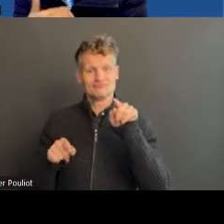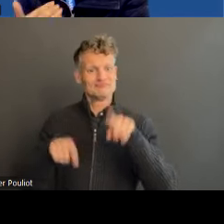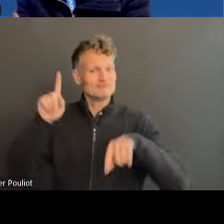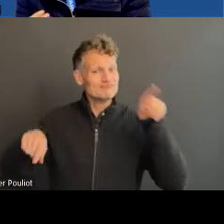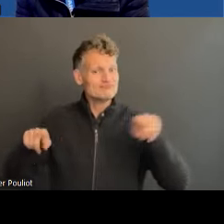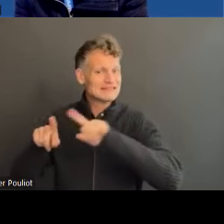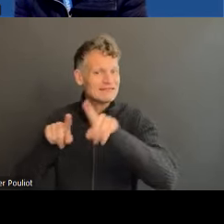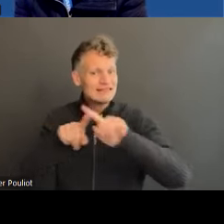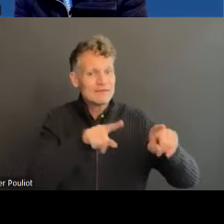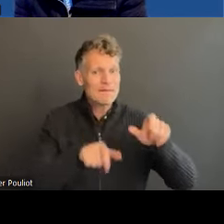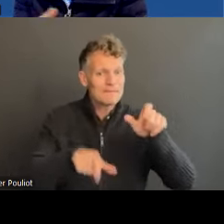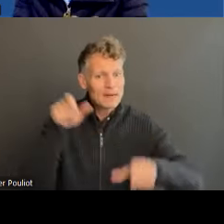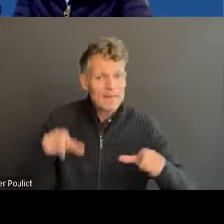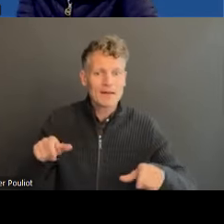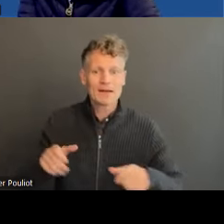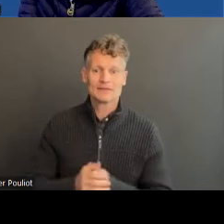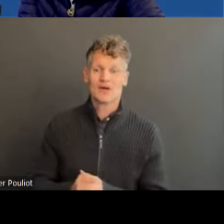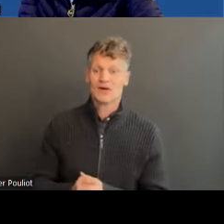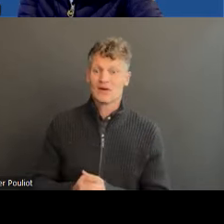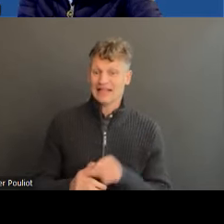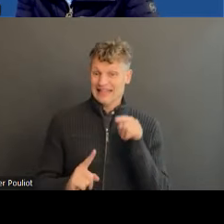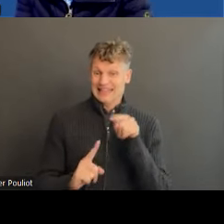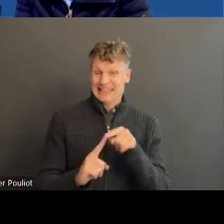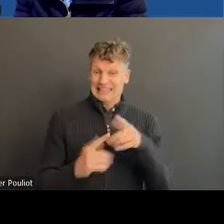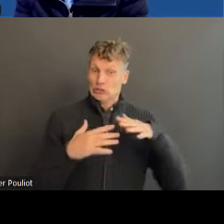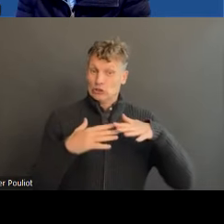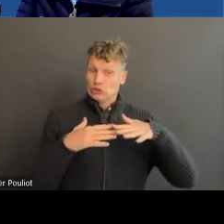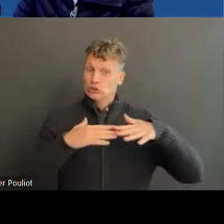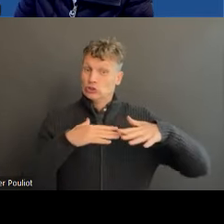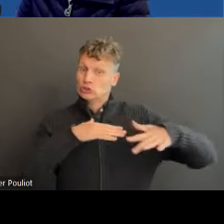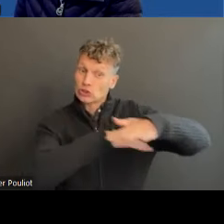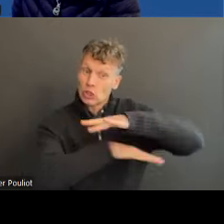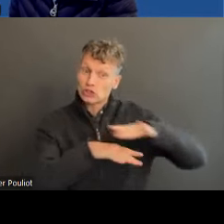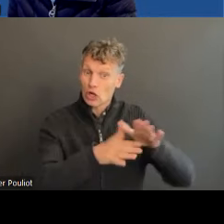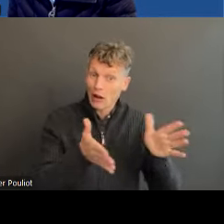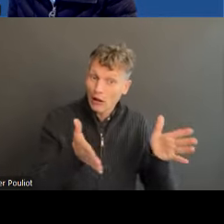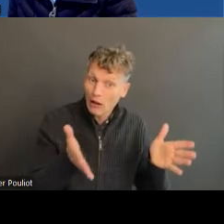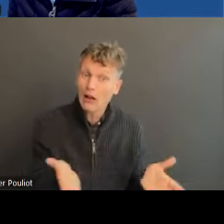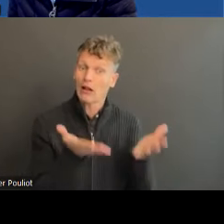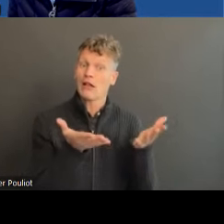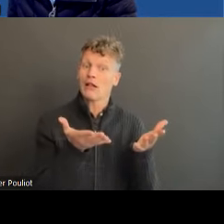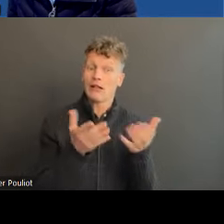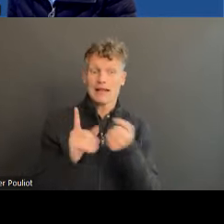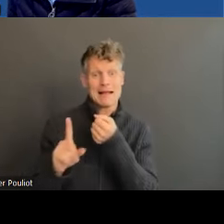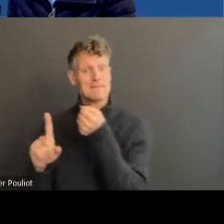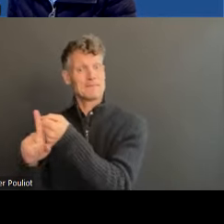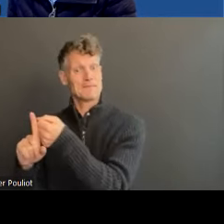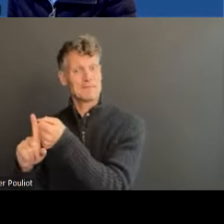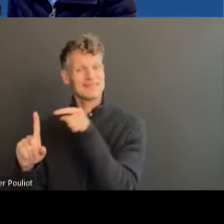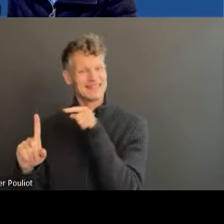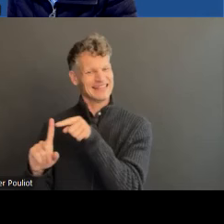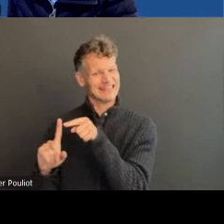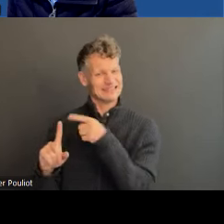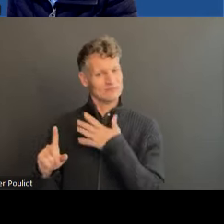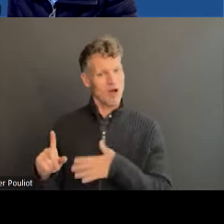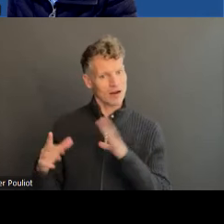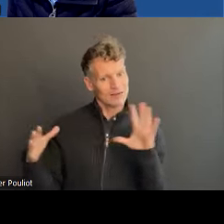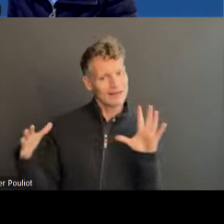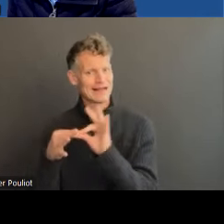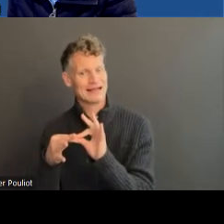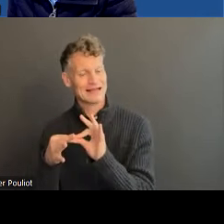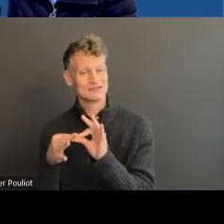component or one of the core components of the disease elimination initiative. And there are key strategies that we need to